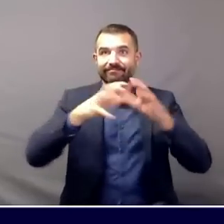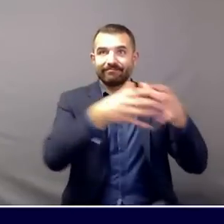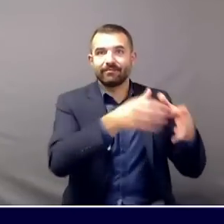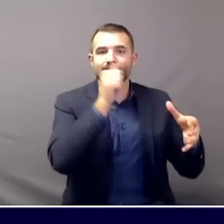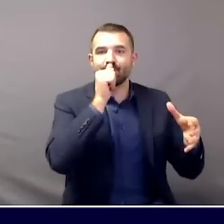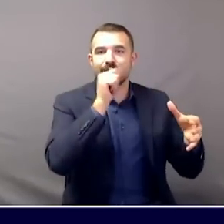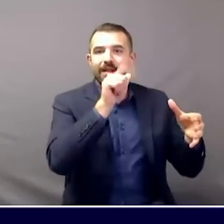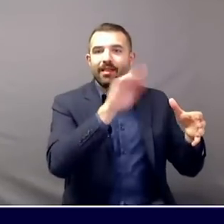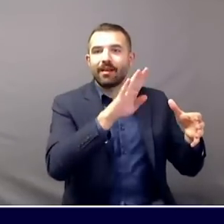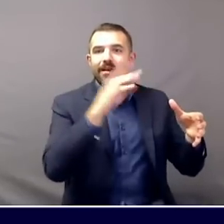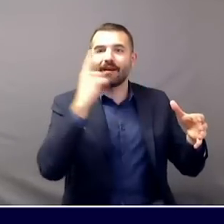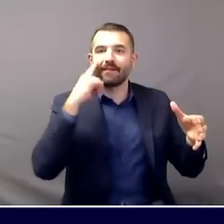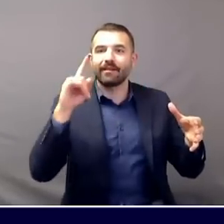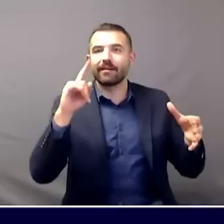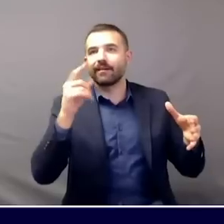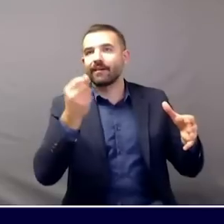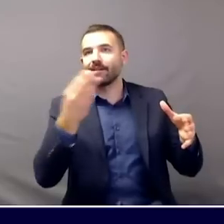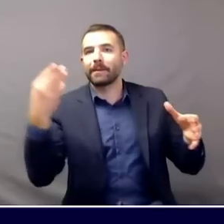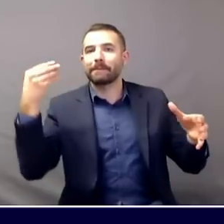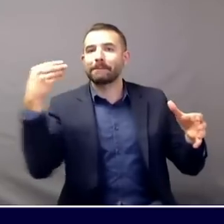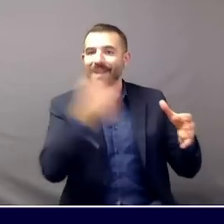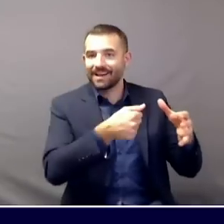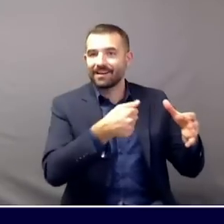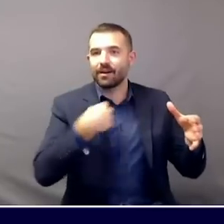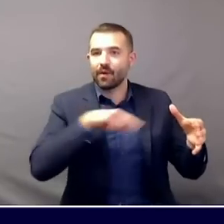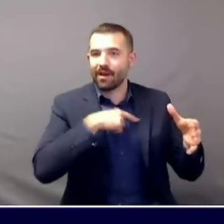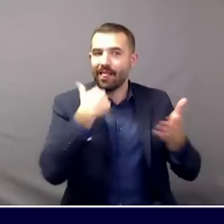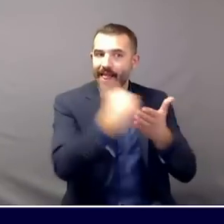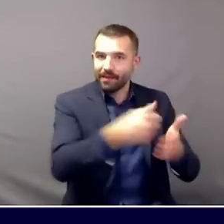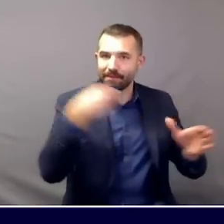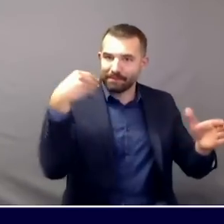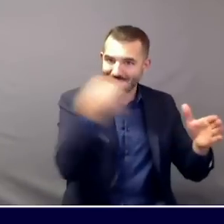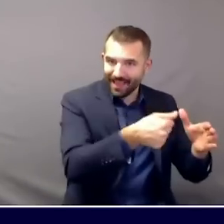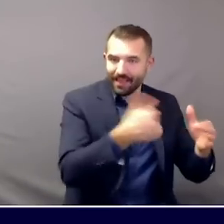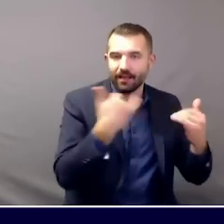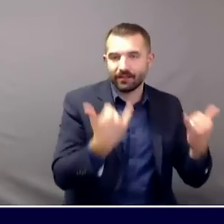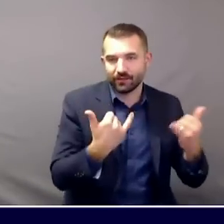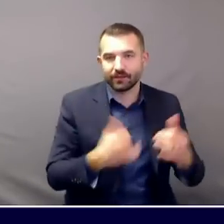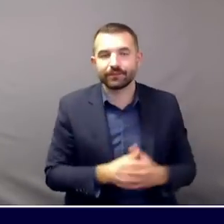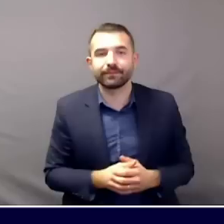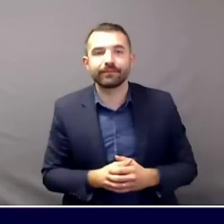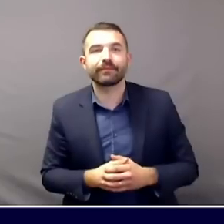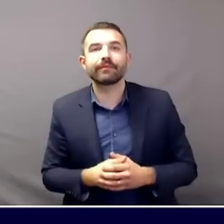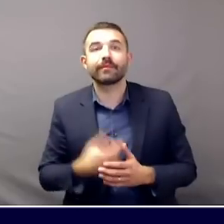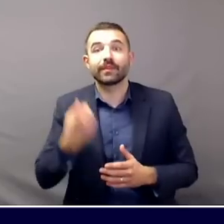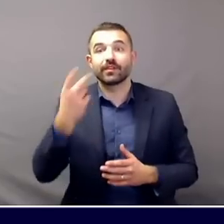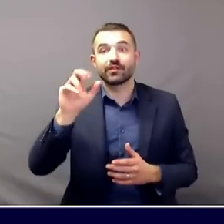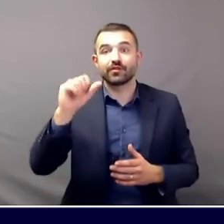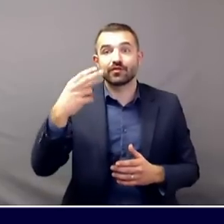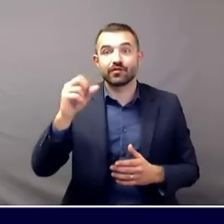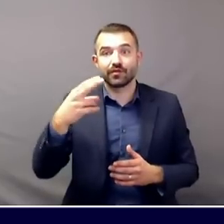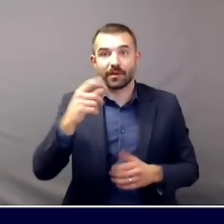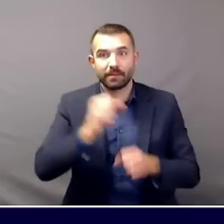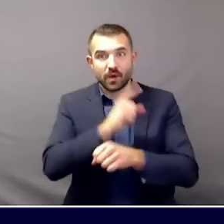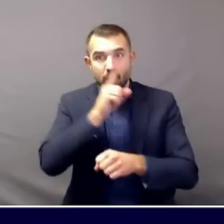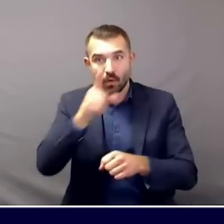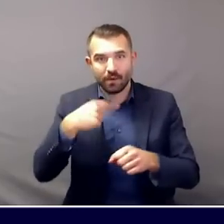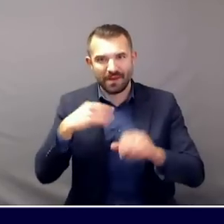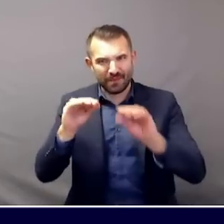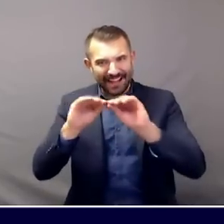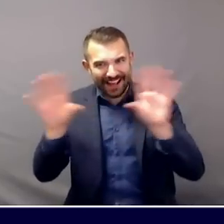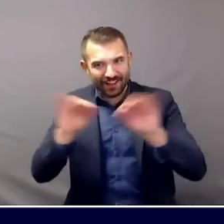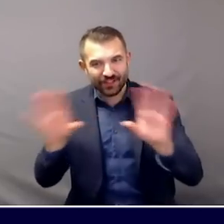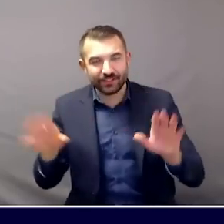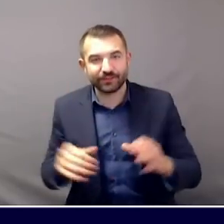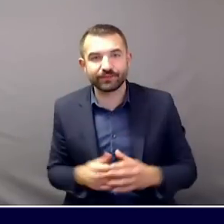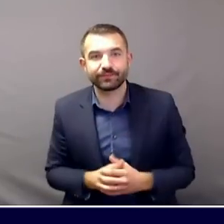I was clear or transparent enough a moment ago. So let me make sure I'm doing so here. The 1-day turnaround time that I